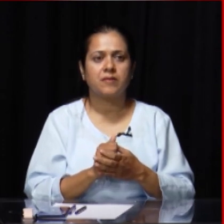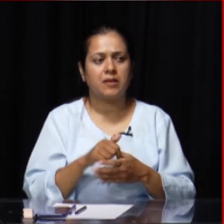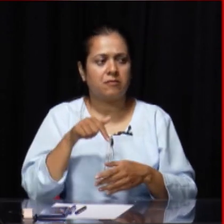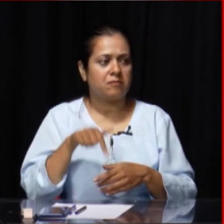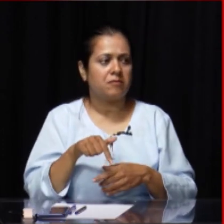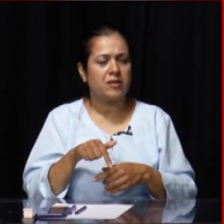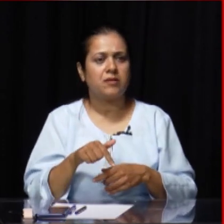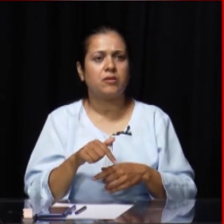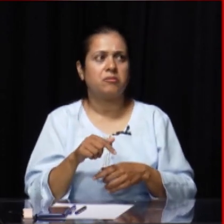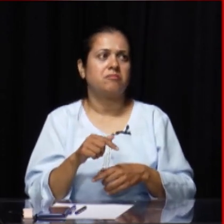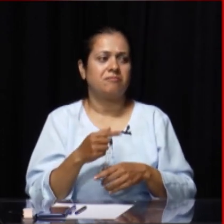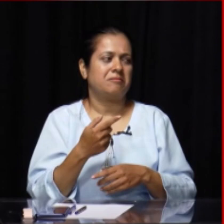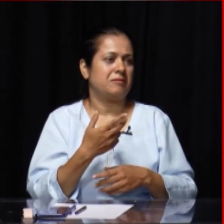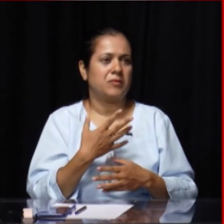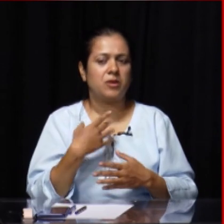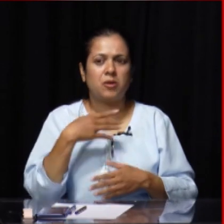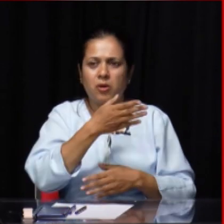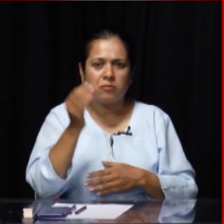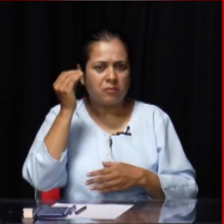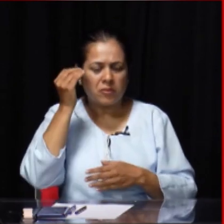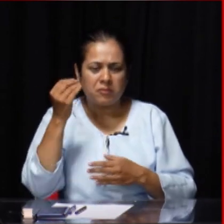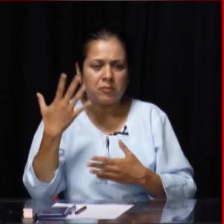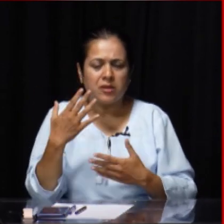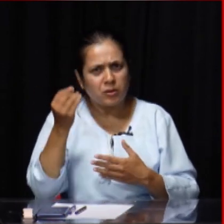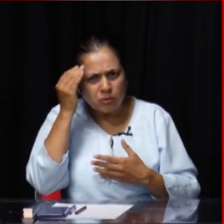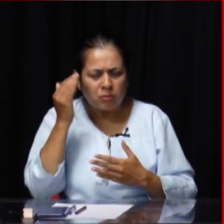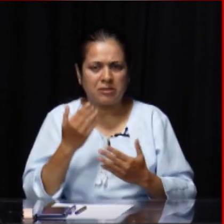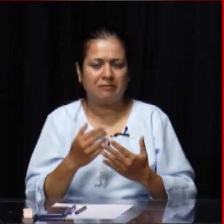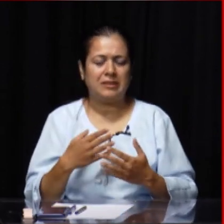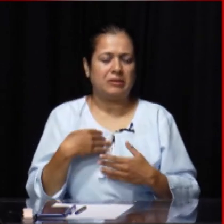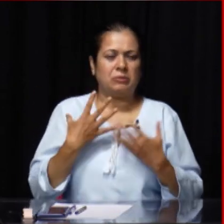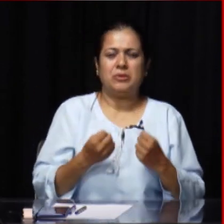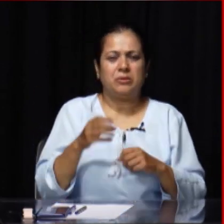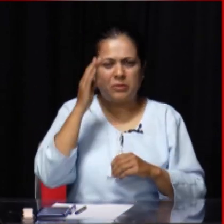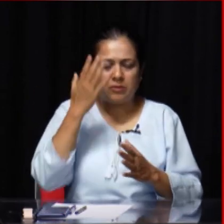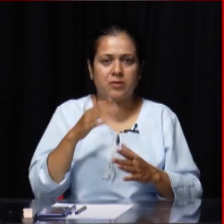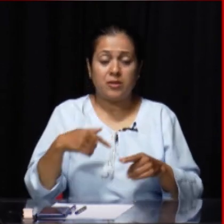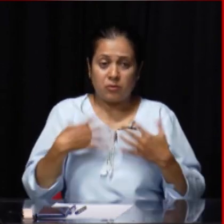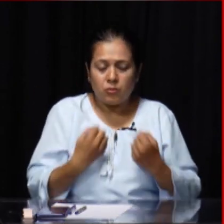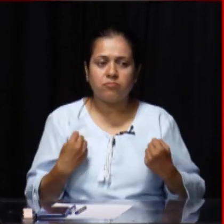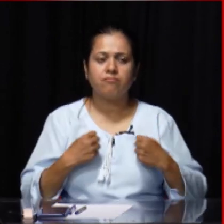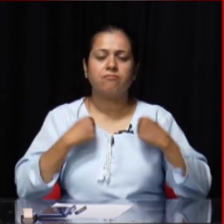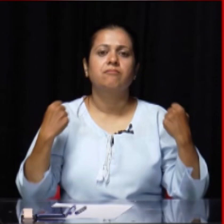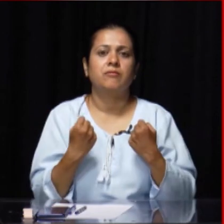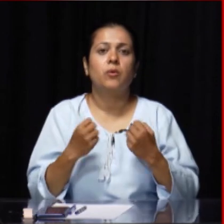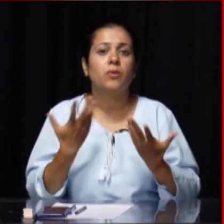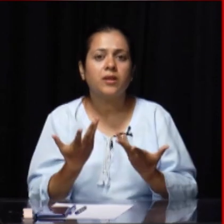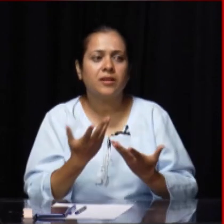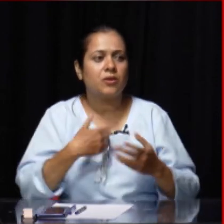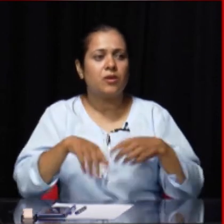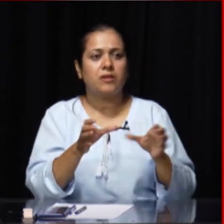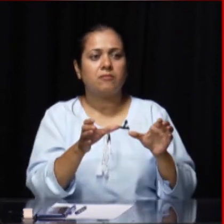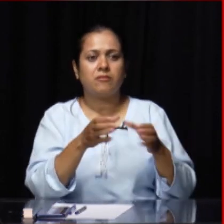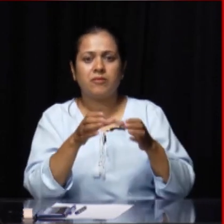this is one reality which most of us do not want to face. This happens, and we need to put in the efforts to ensure that